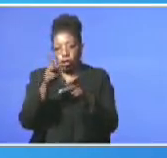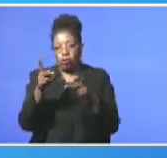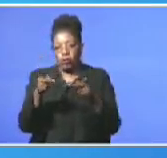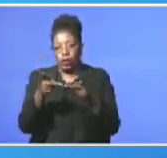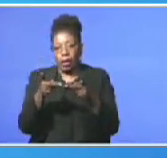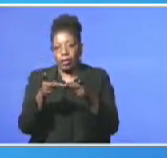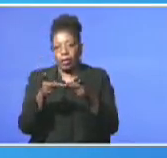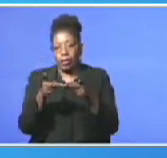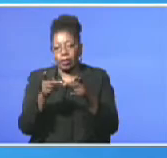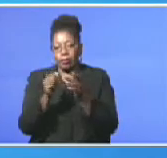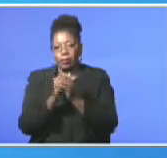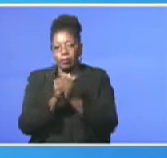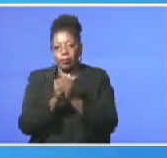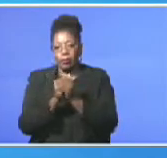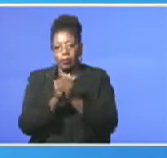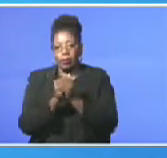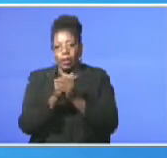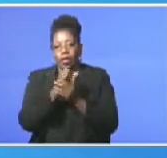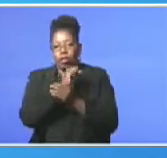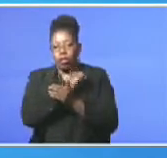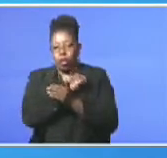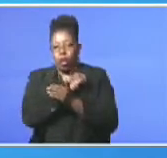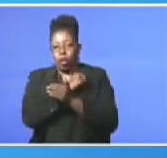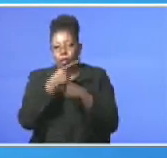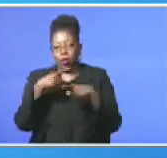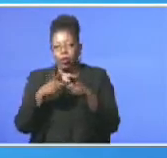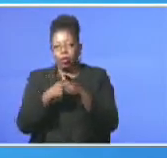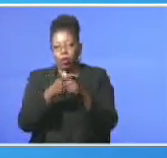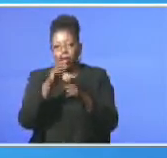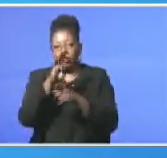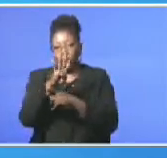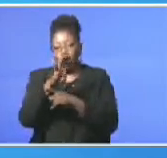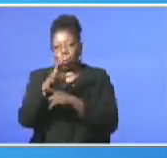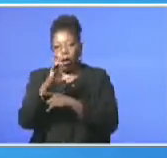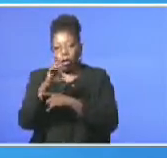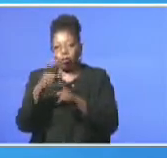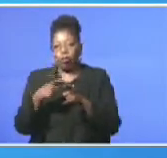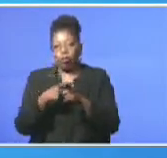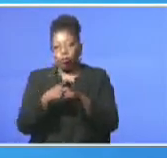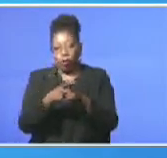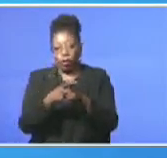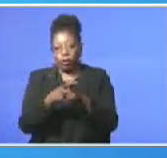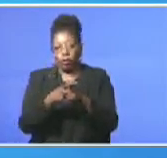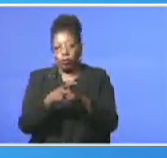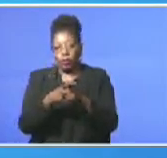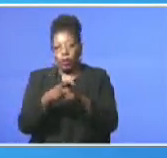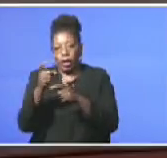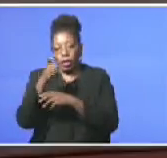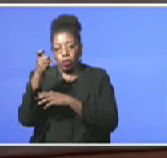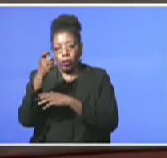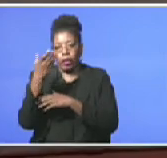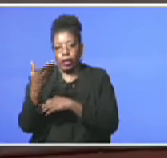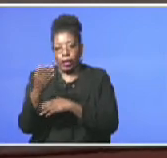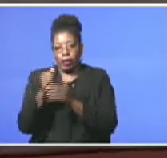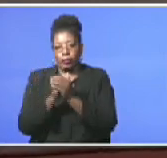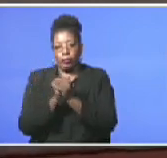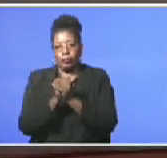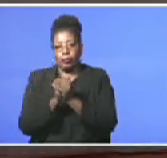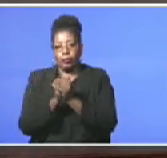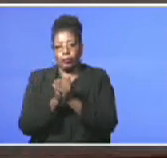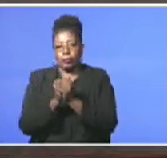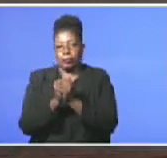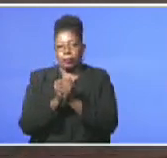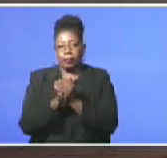21.60. Storr lining up for the 400 as well. He was victorious there in 48.31. Meantime, at